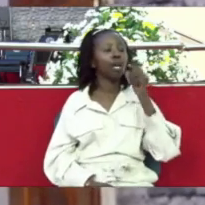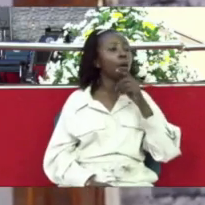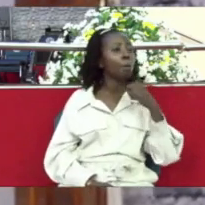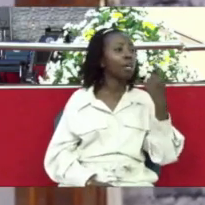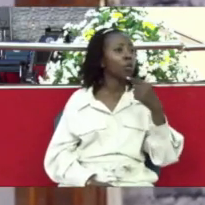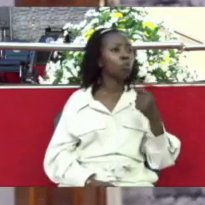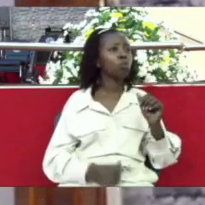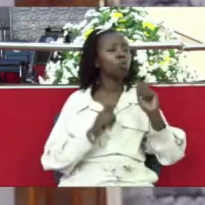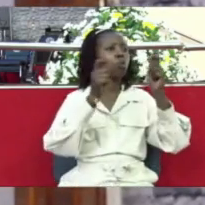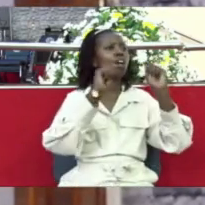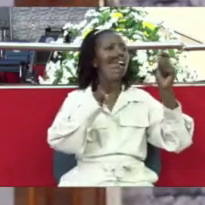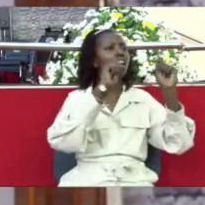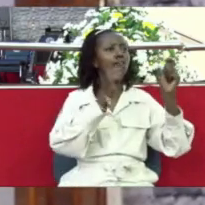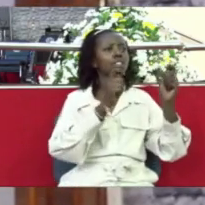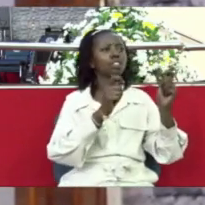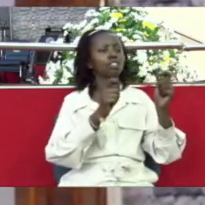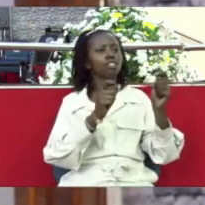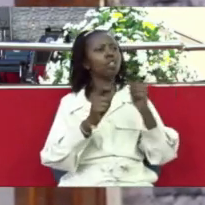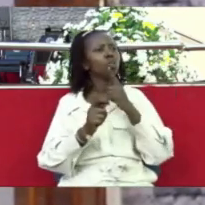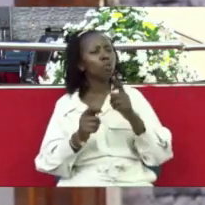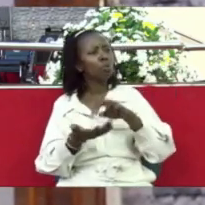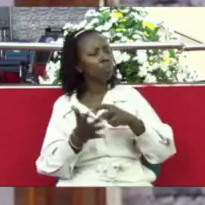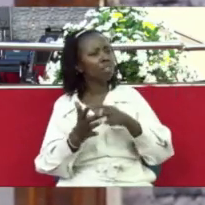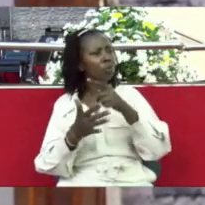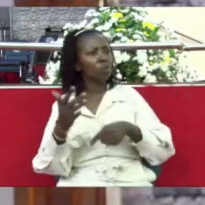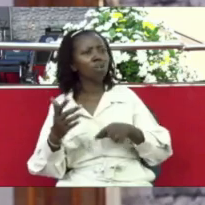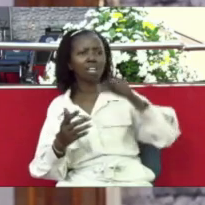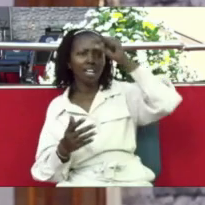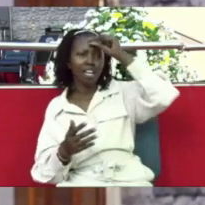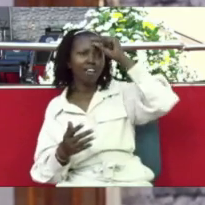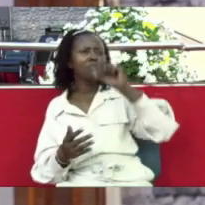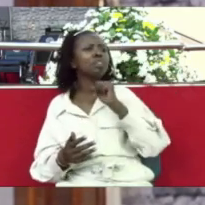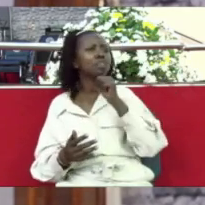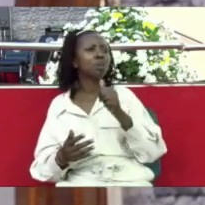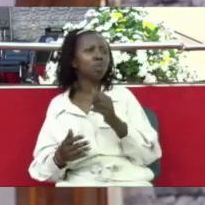Your government was no closer to collapsing than it is right now.